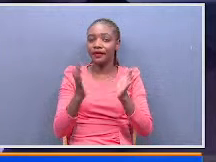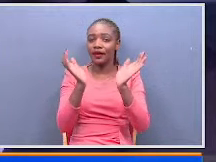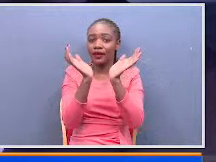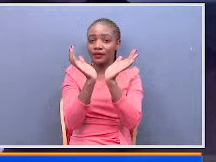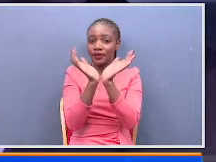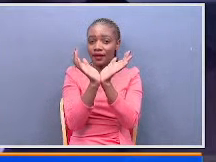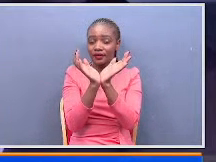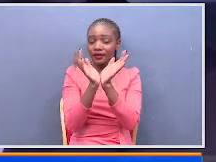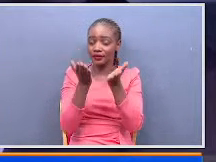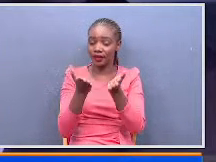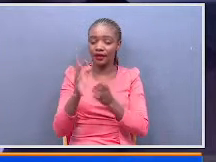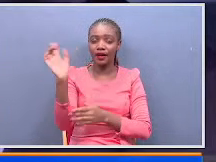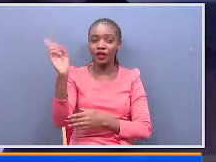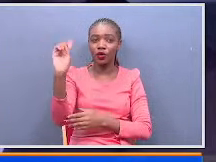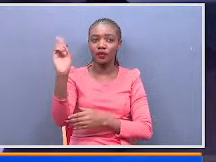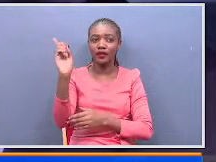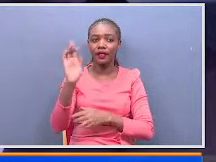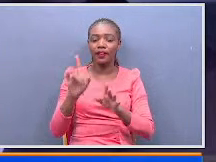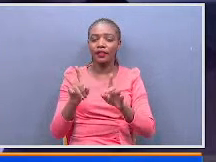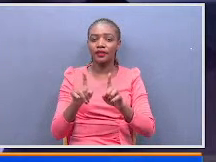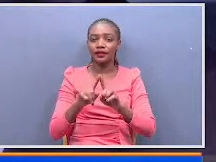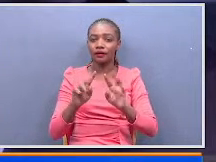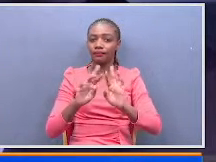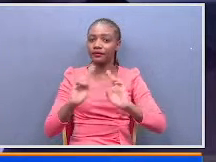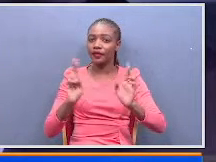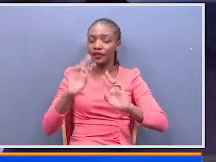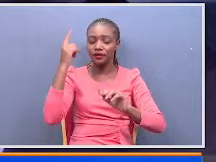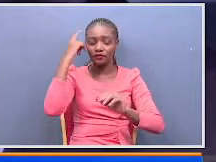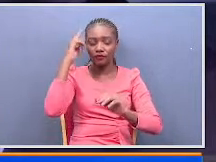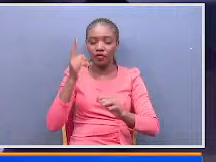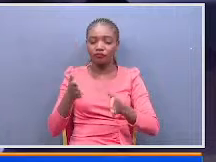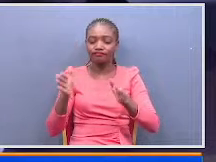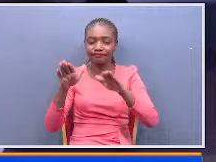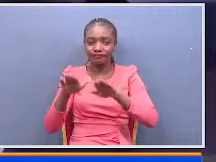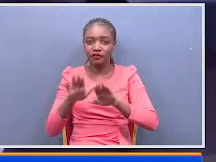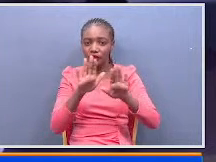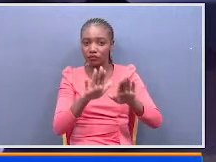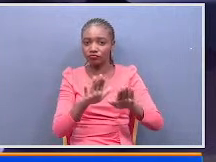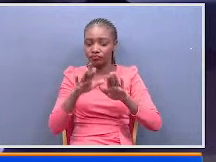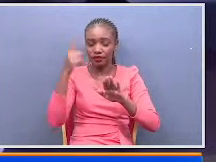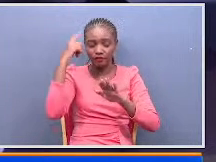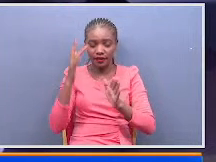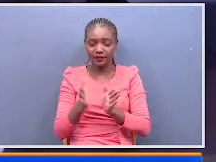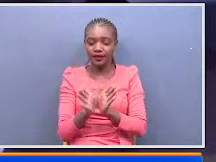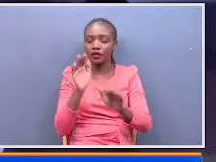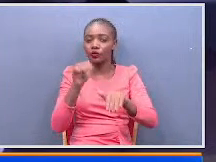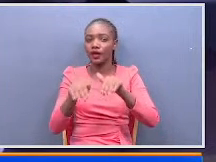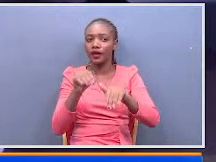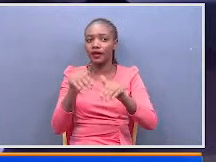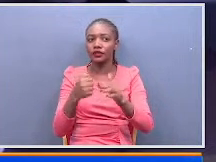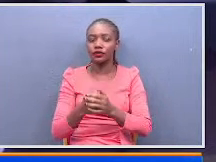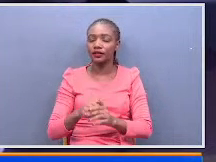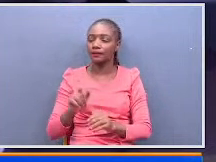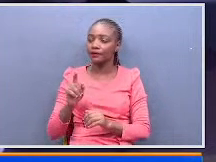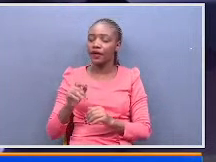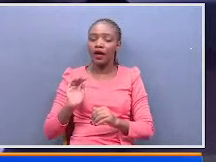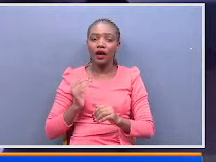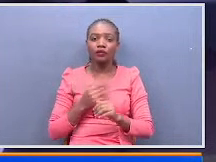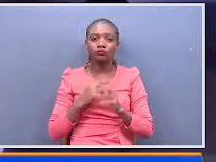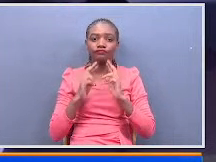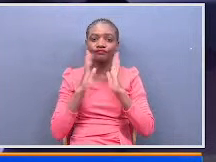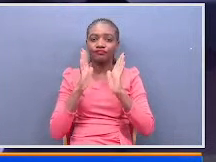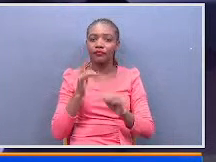Sports Center, Kasarani, ahead of the close of campaigns for the general election. As Mike Kagongo